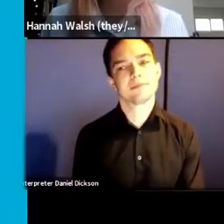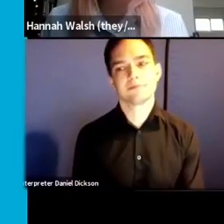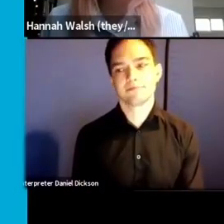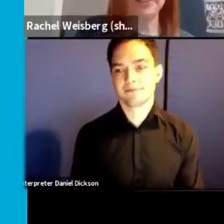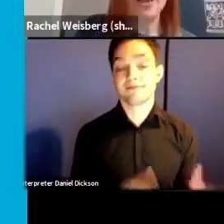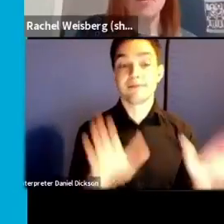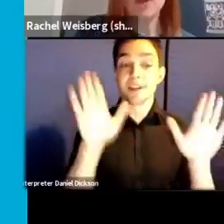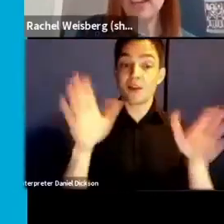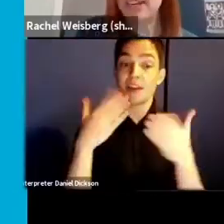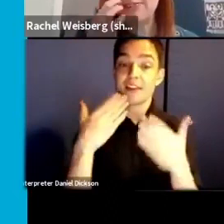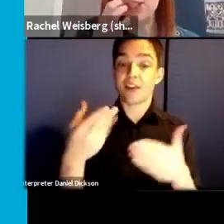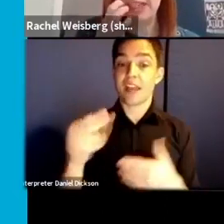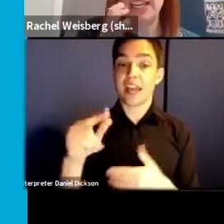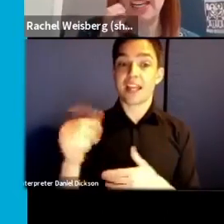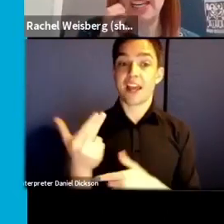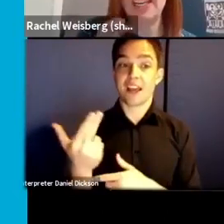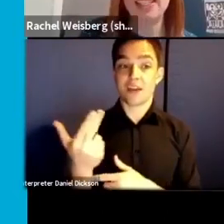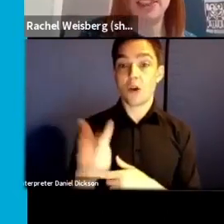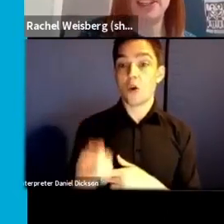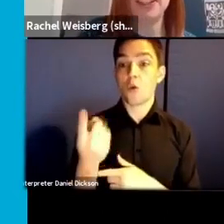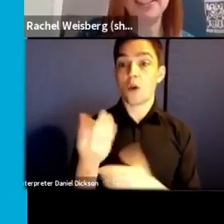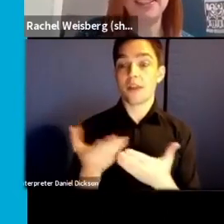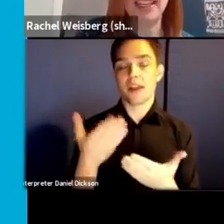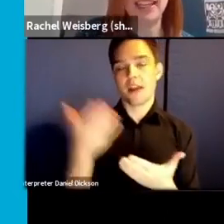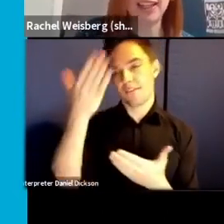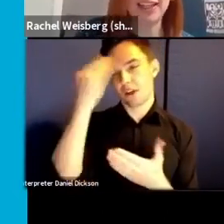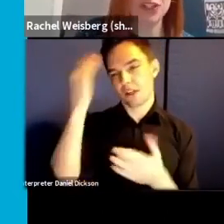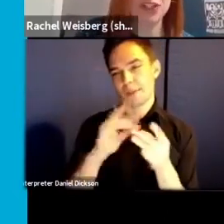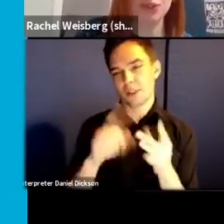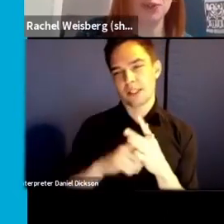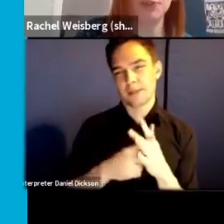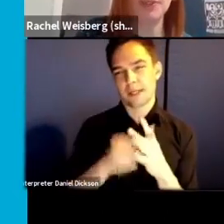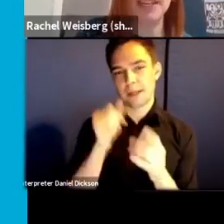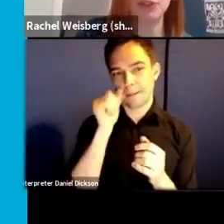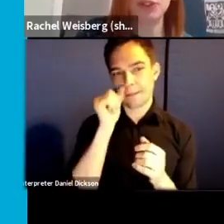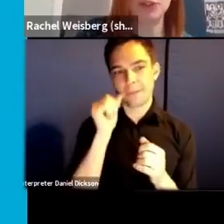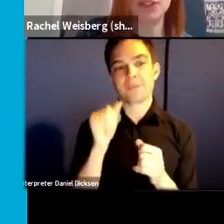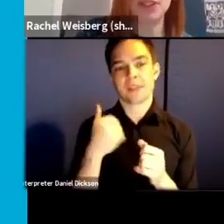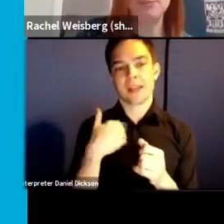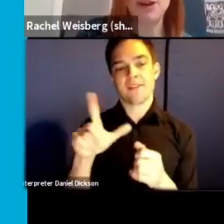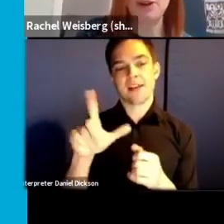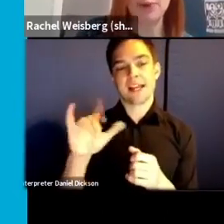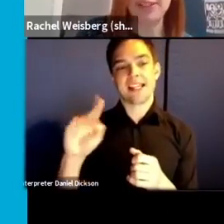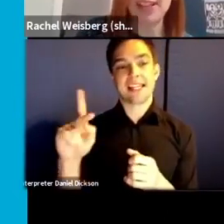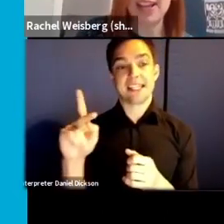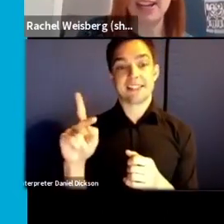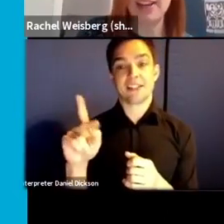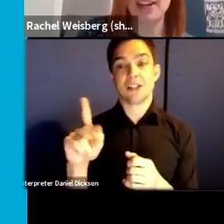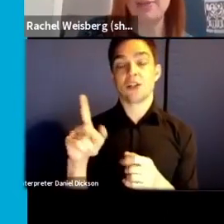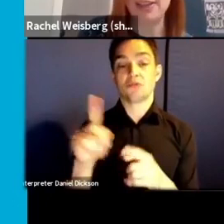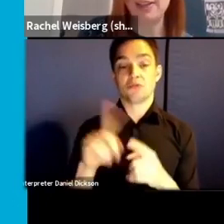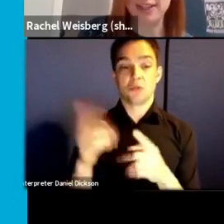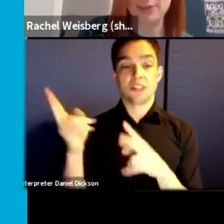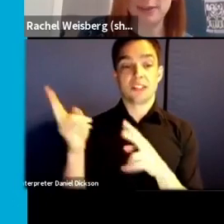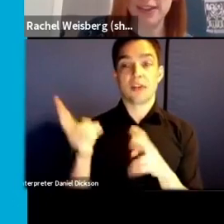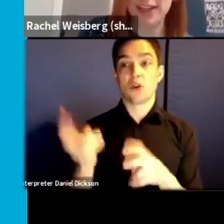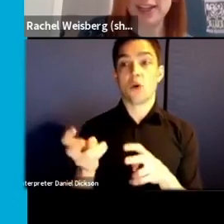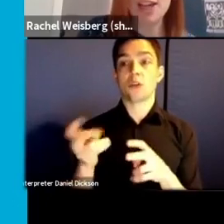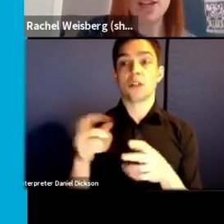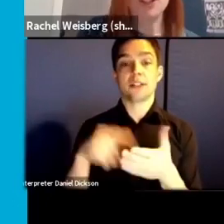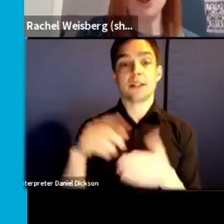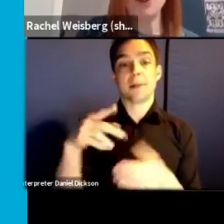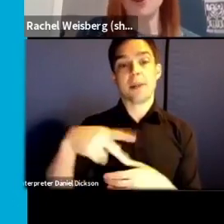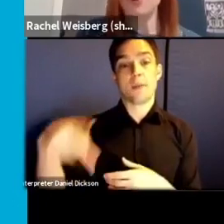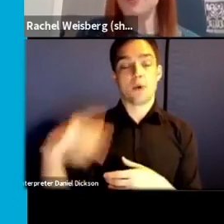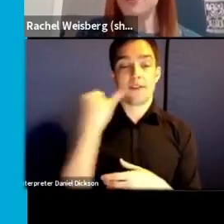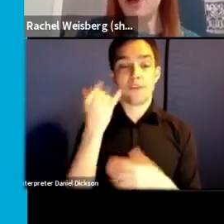Great, thank you, Hannah. One thing I forgot to mention at the beginning is that there is a link to download this PowerPoint slide in the